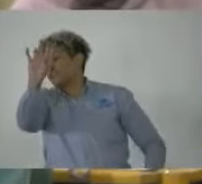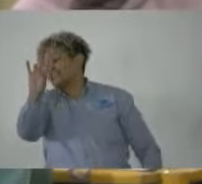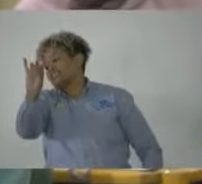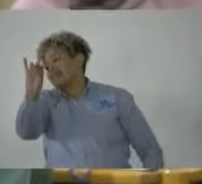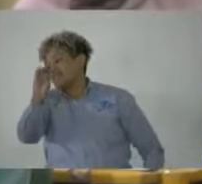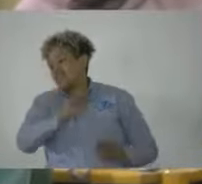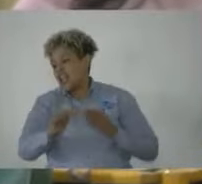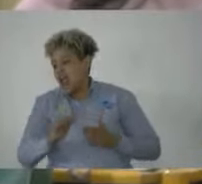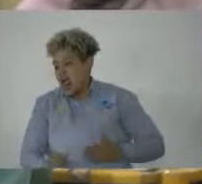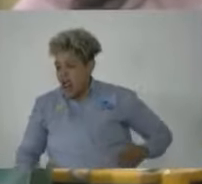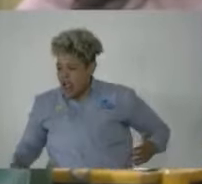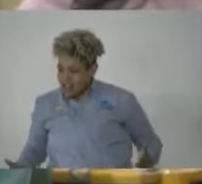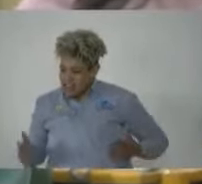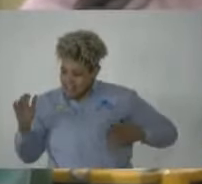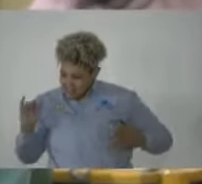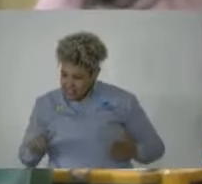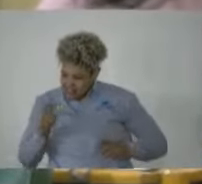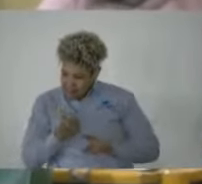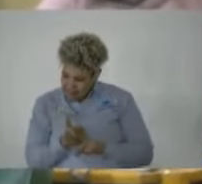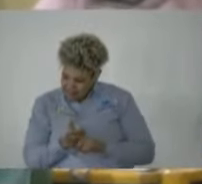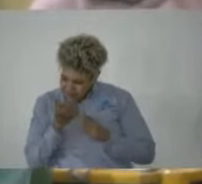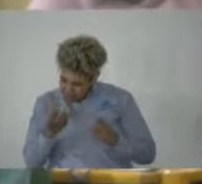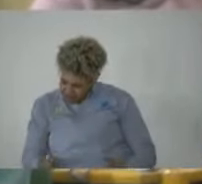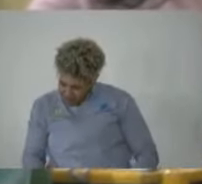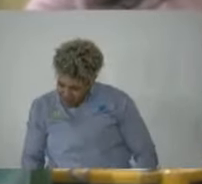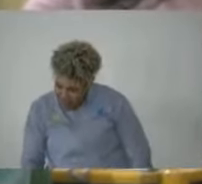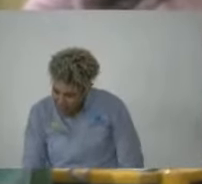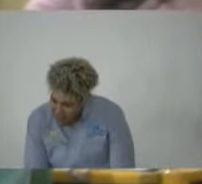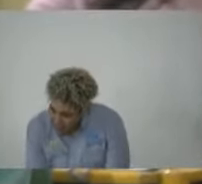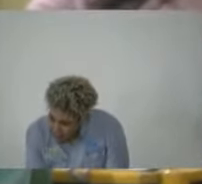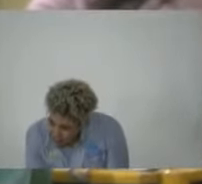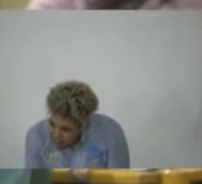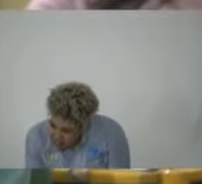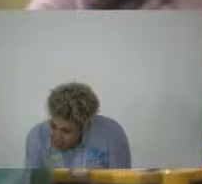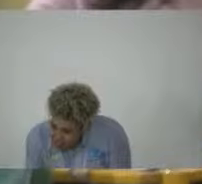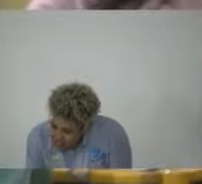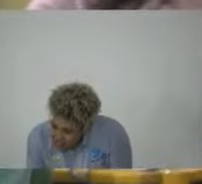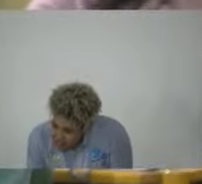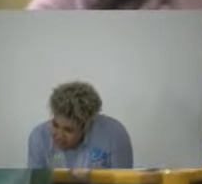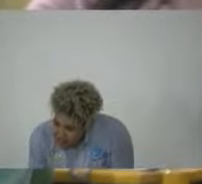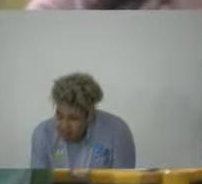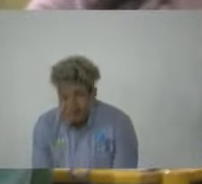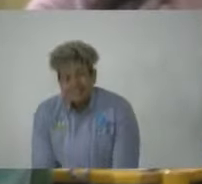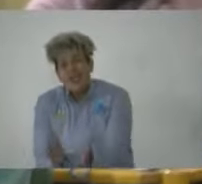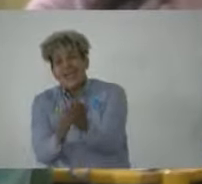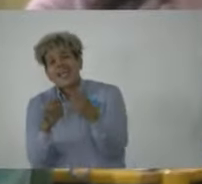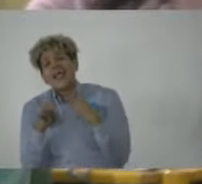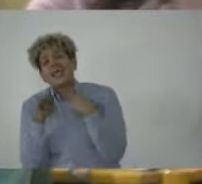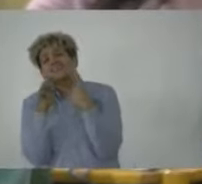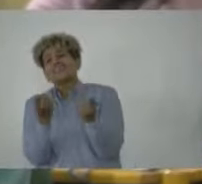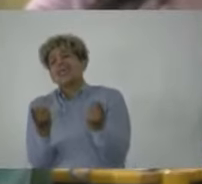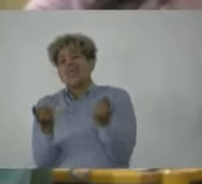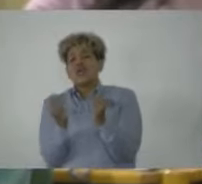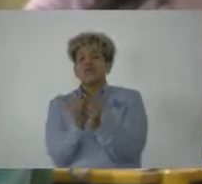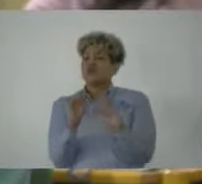$1,198,470, Madam Speaker, by March of 2025. So again, I say, even with